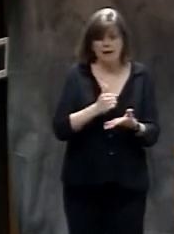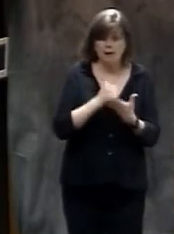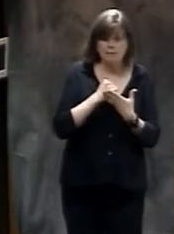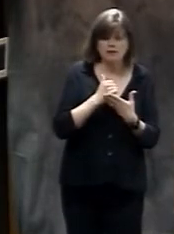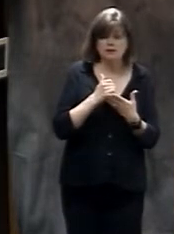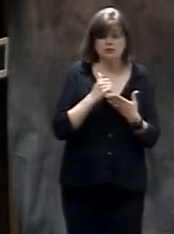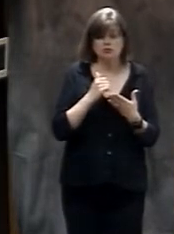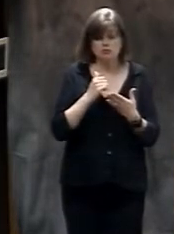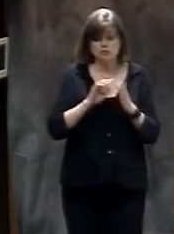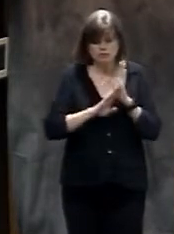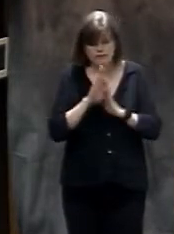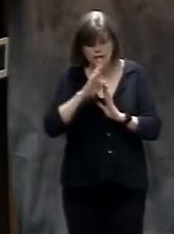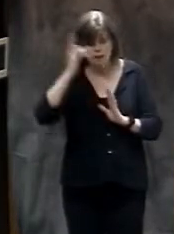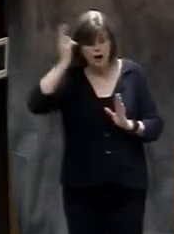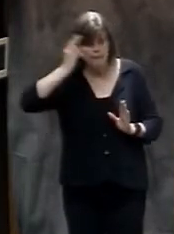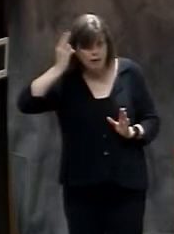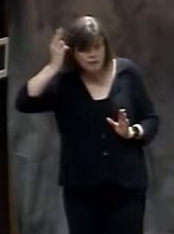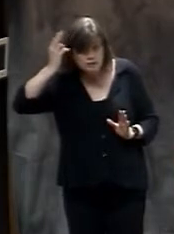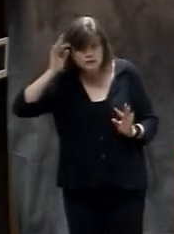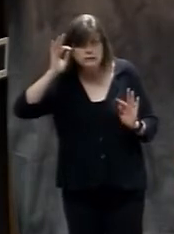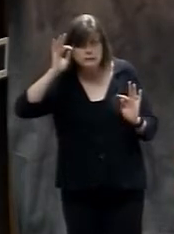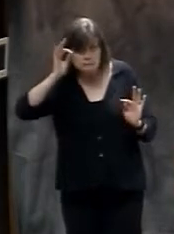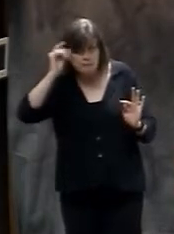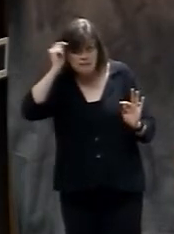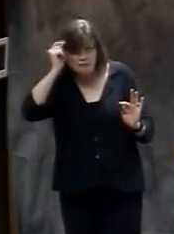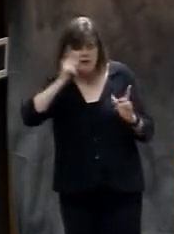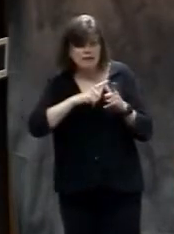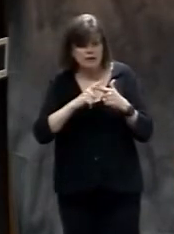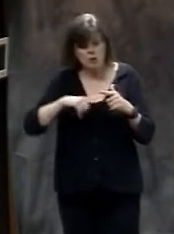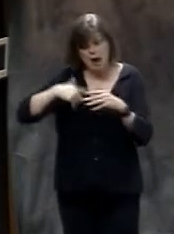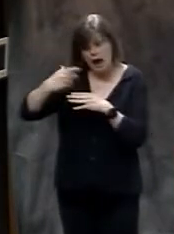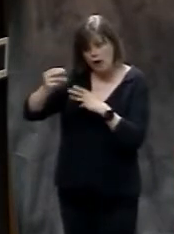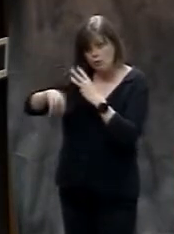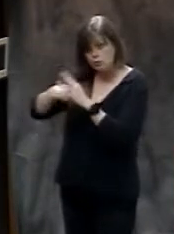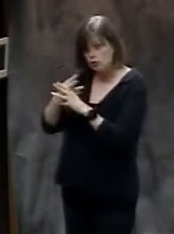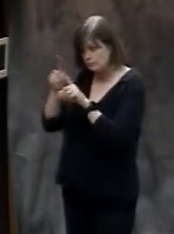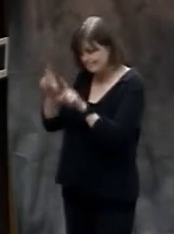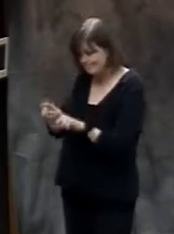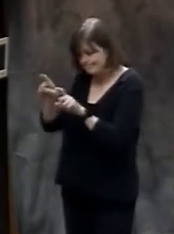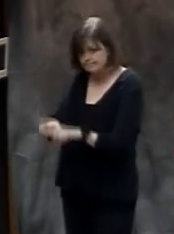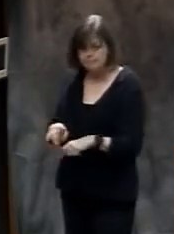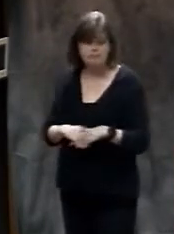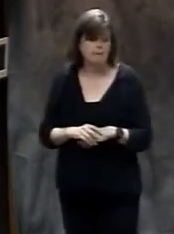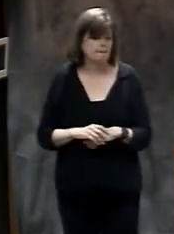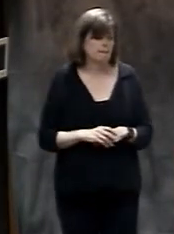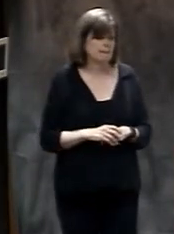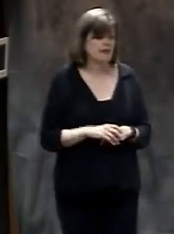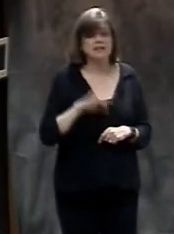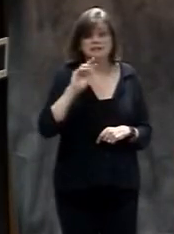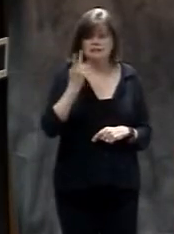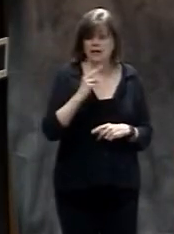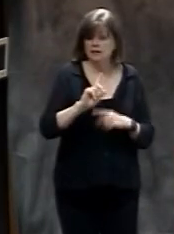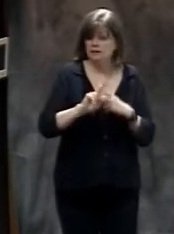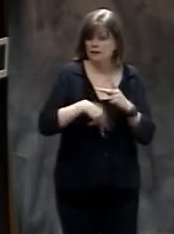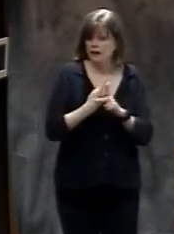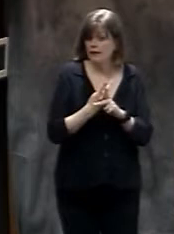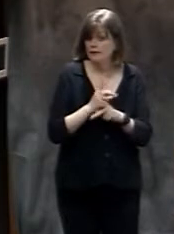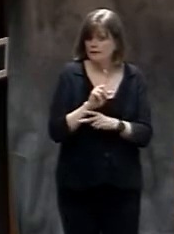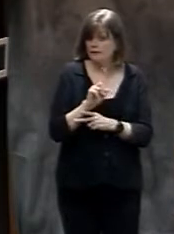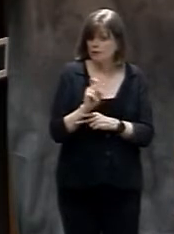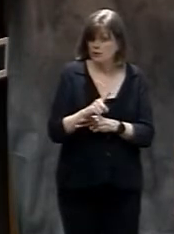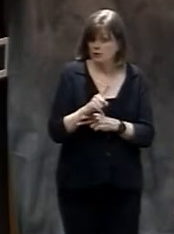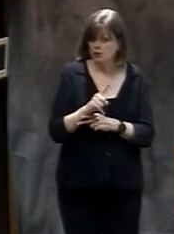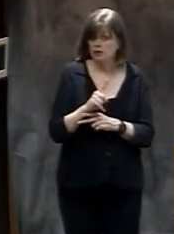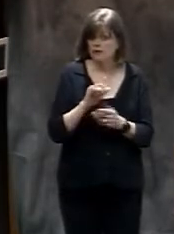hypotheses and then go out into the field and test them. A second type of question that we address with